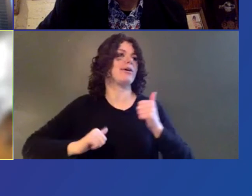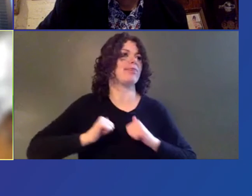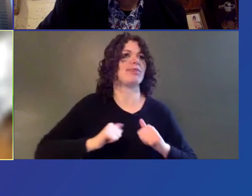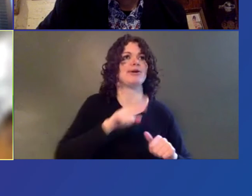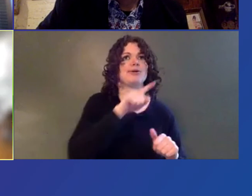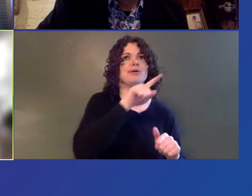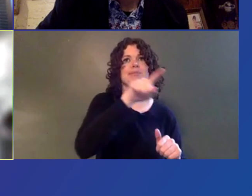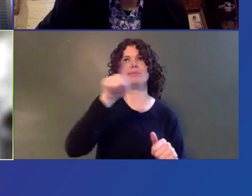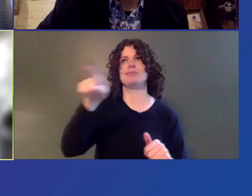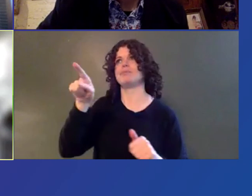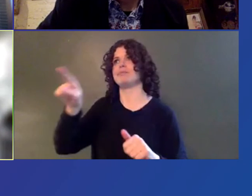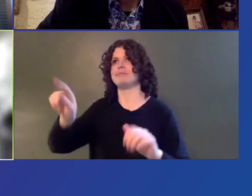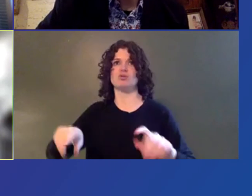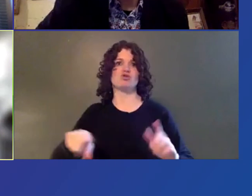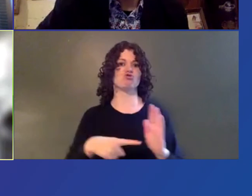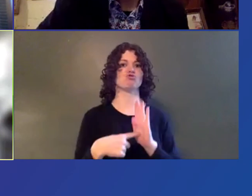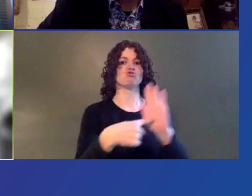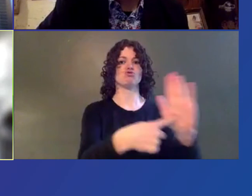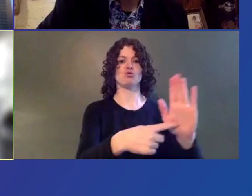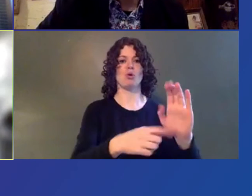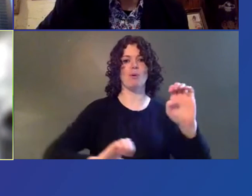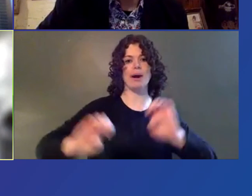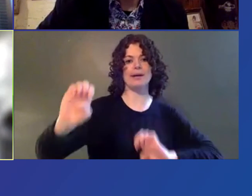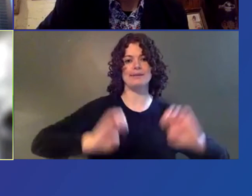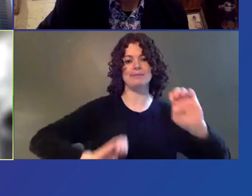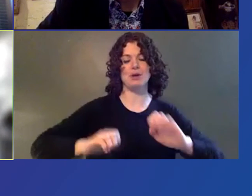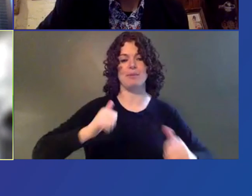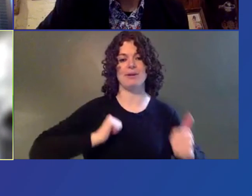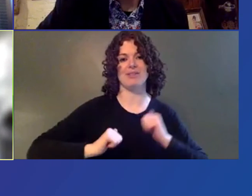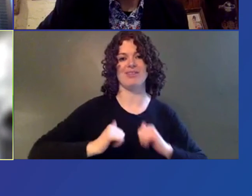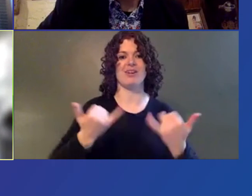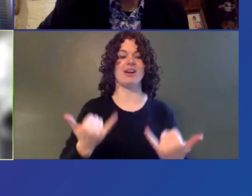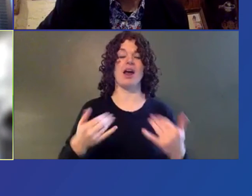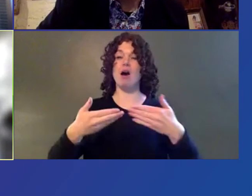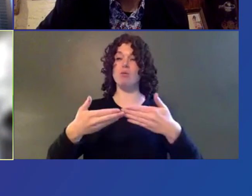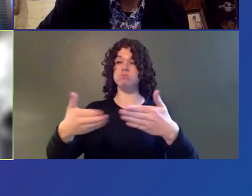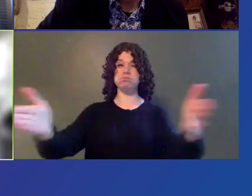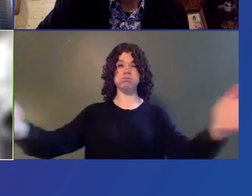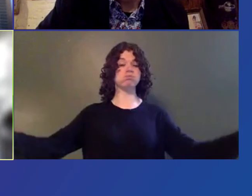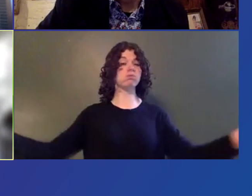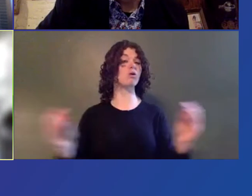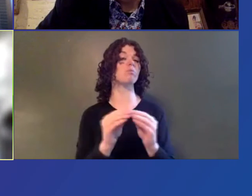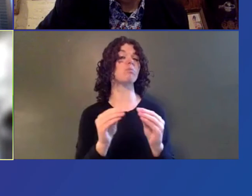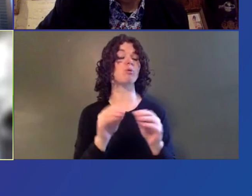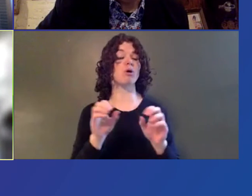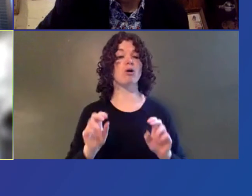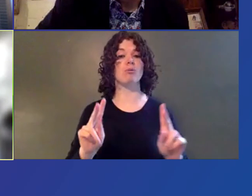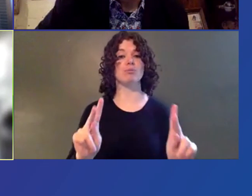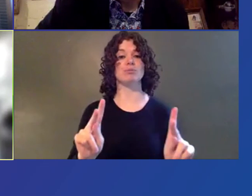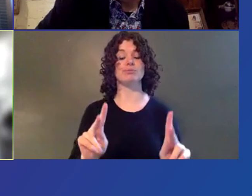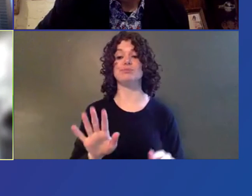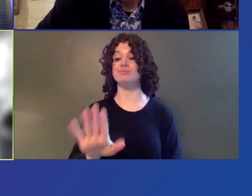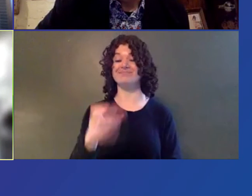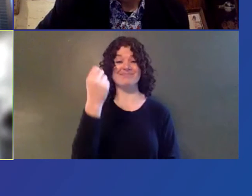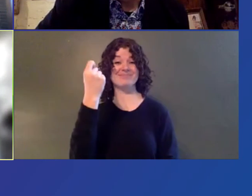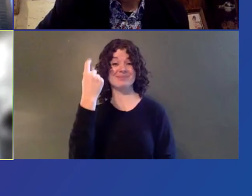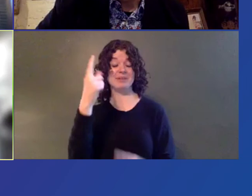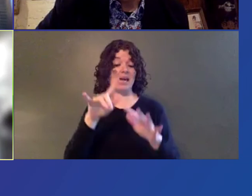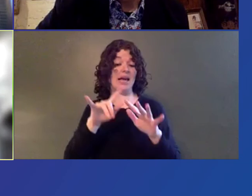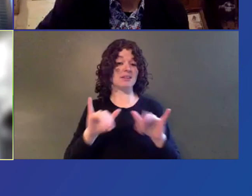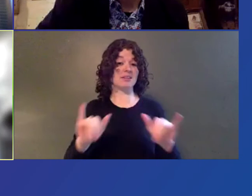that's a much broader field. At the same time, this will never change. You will always reckon